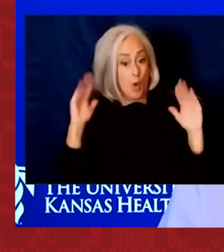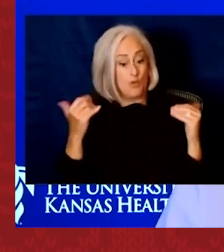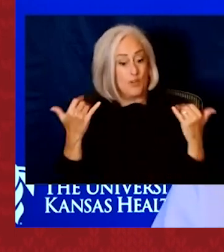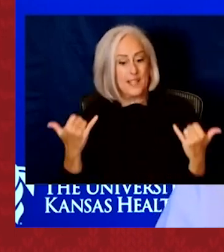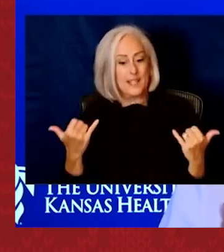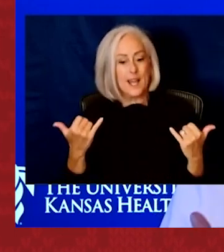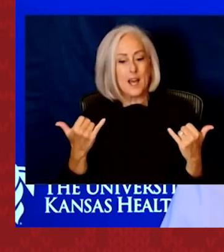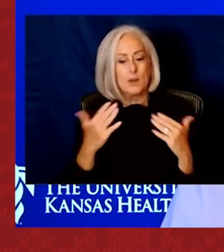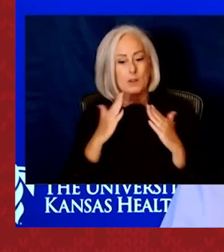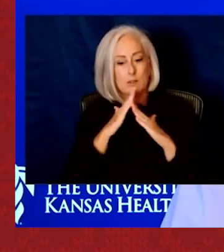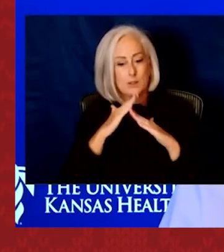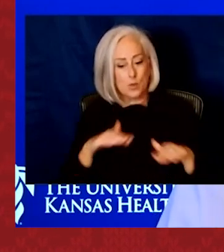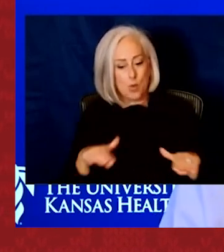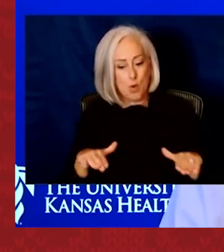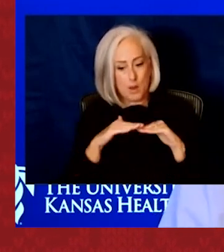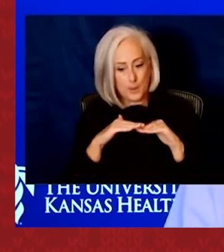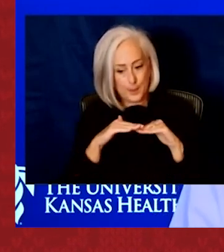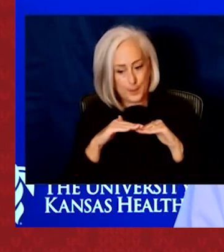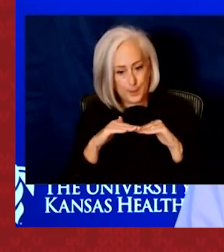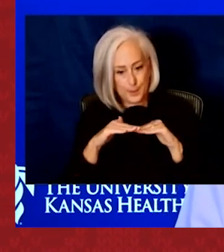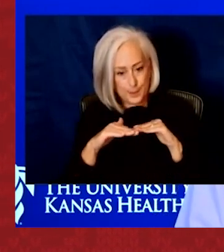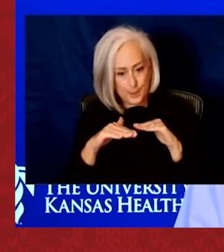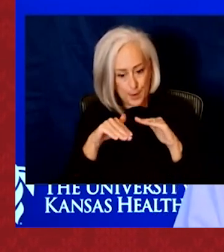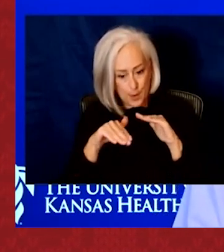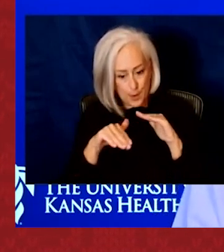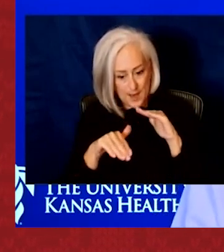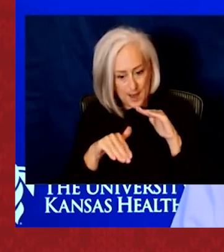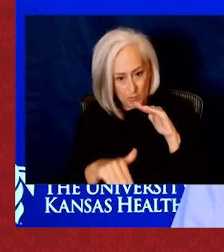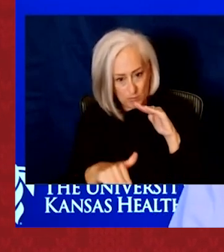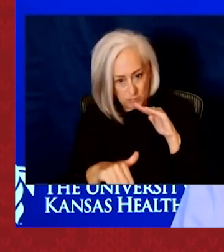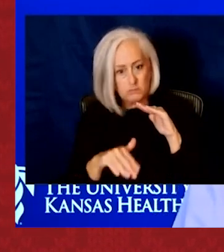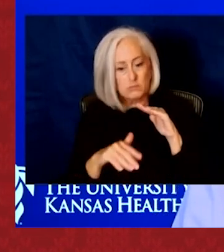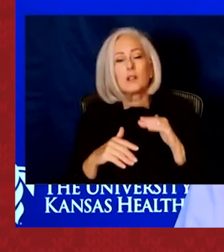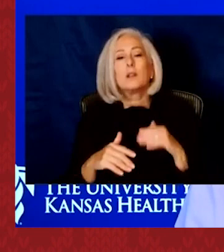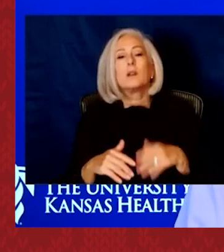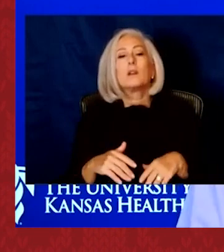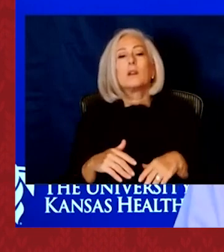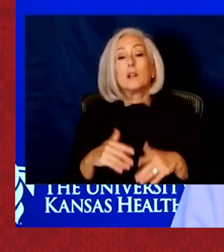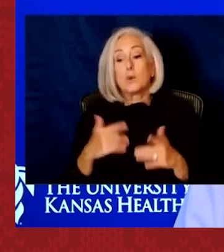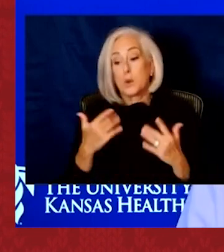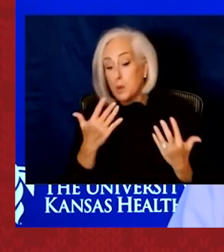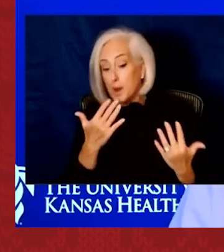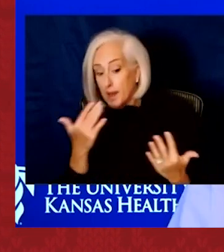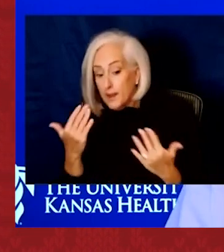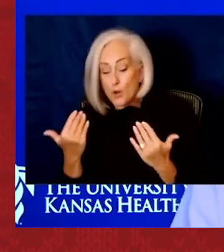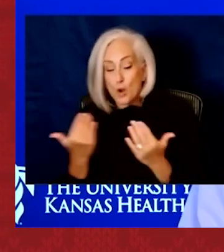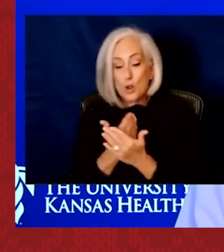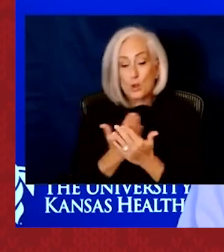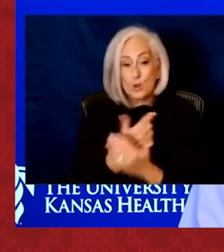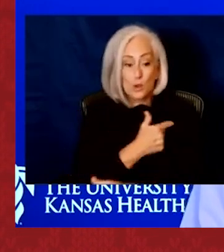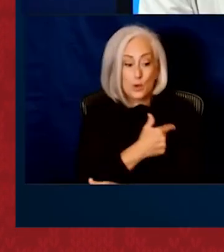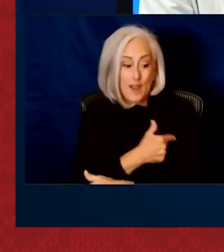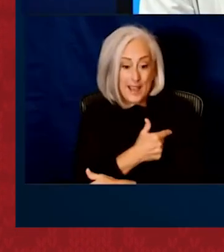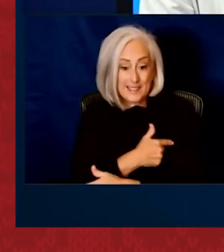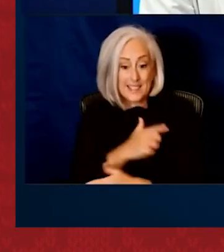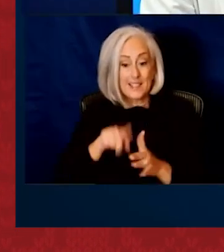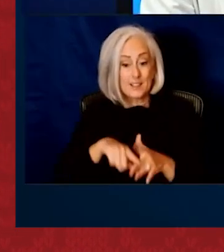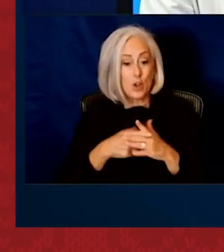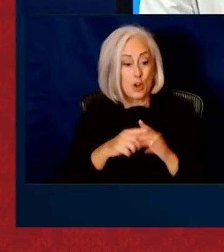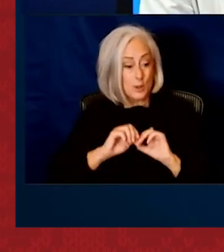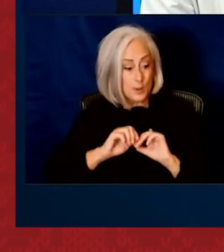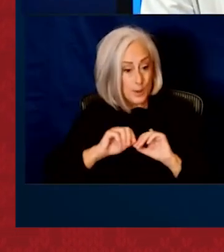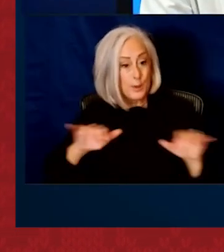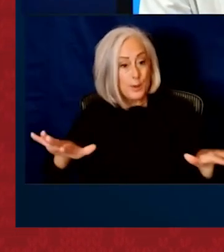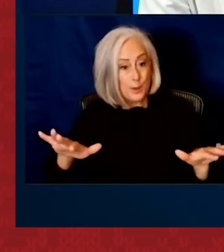get through to when the new vaccine rollout and recommendations are, and we can get people boosted at that point.